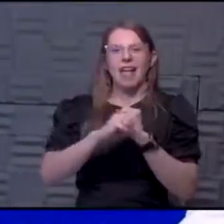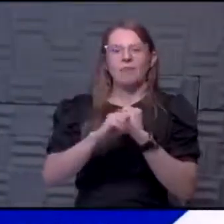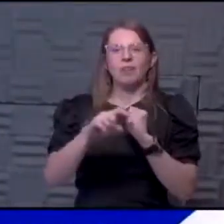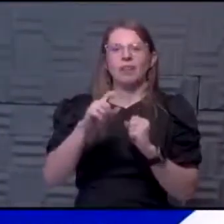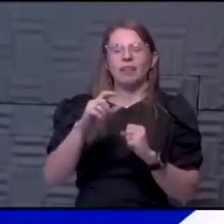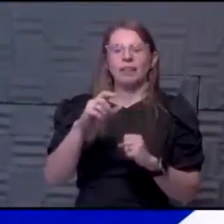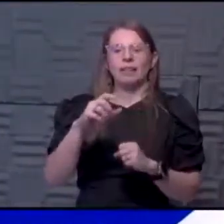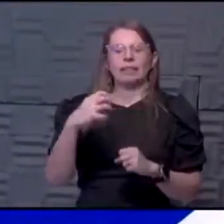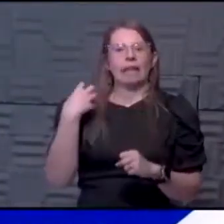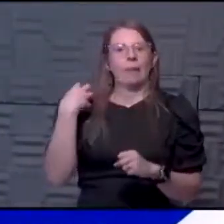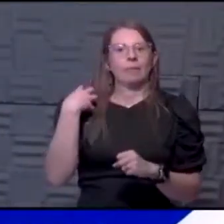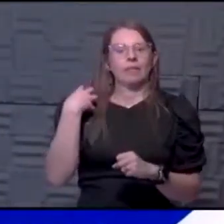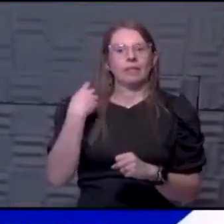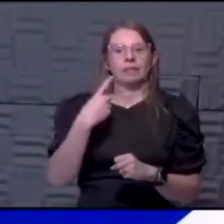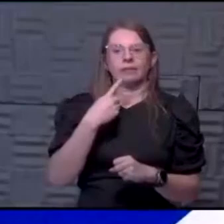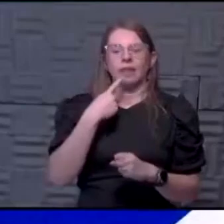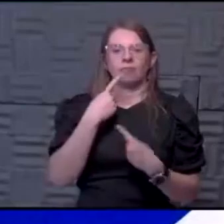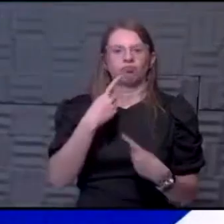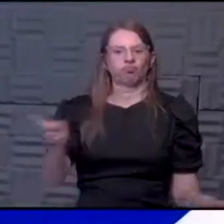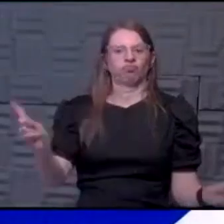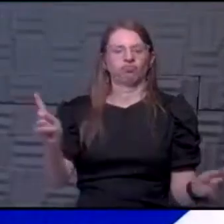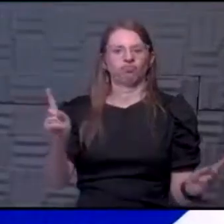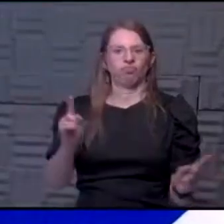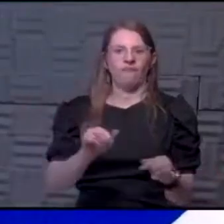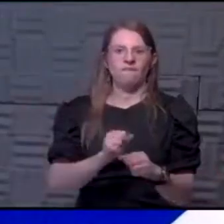captain saying, "Let's fly."